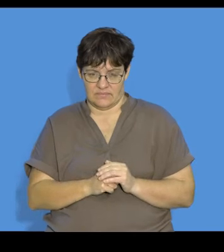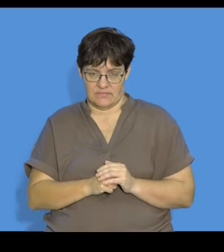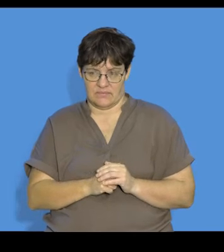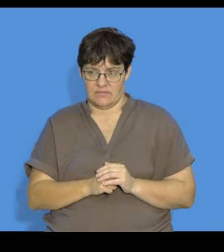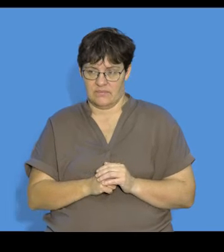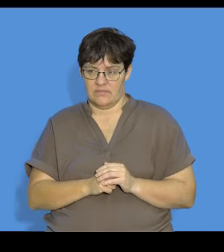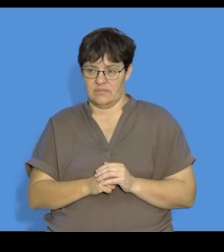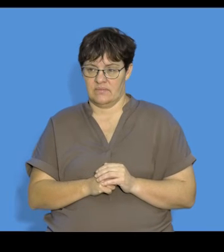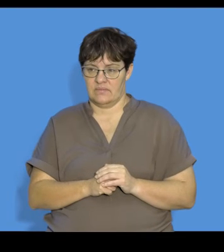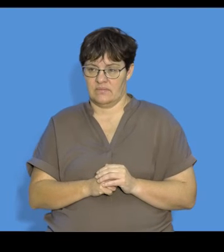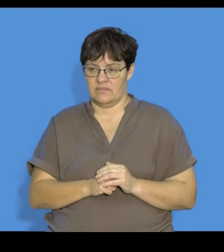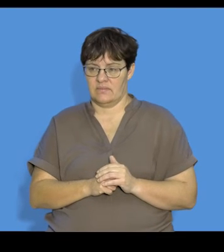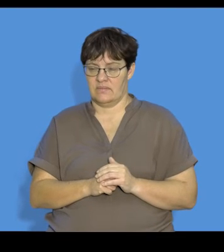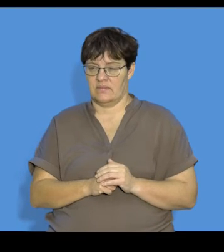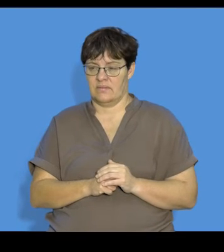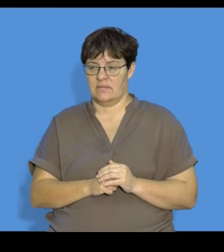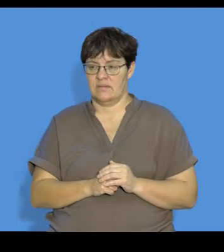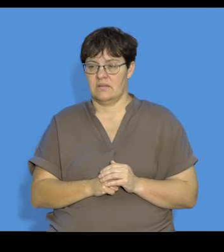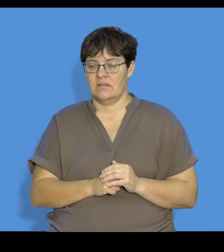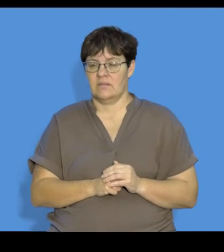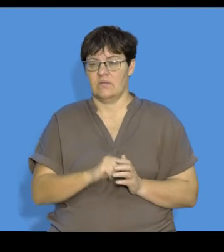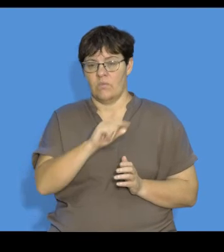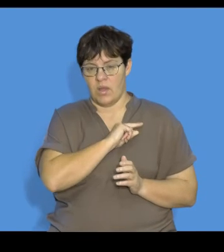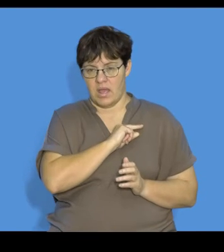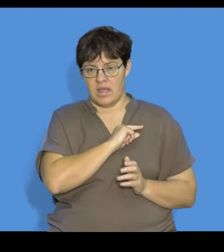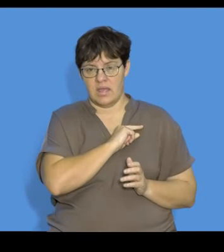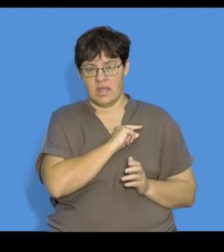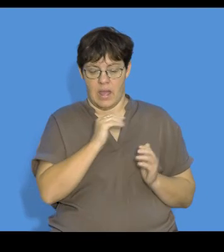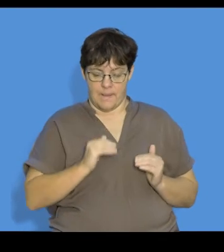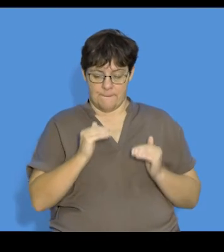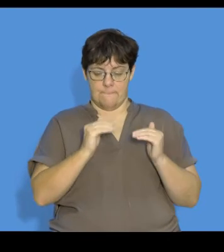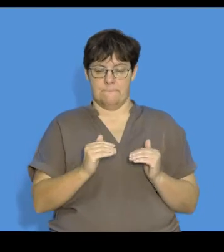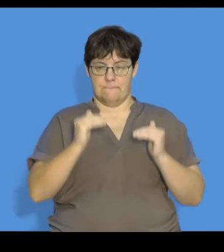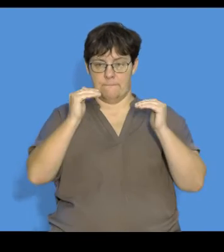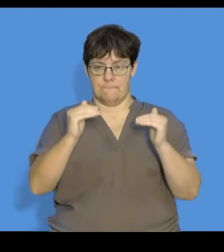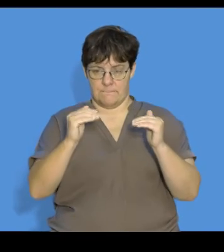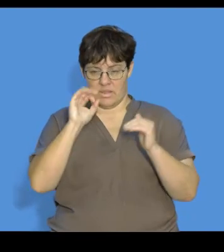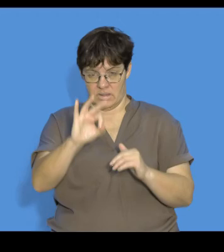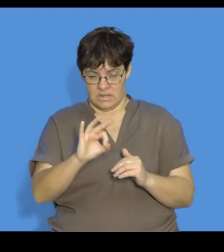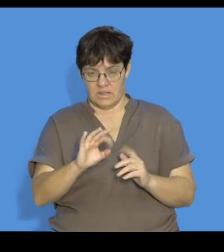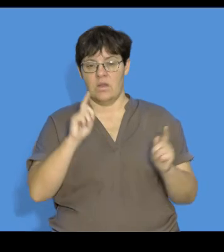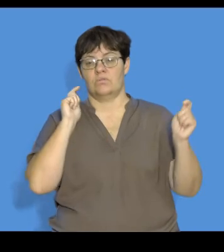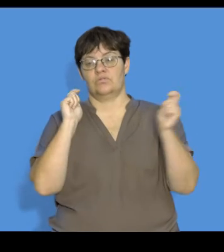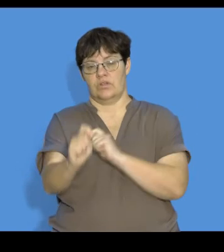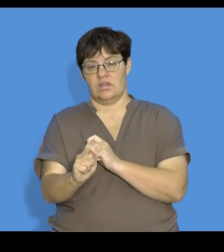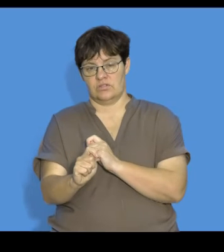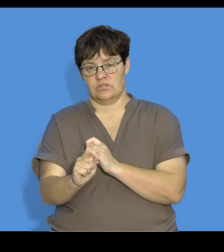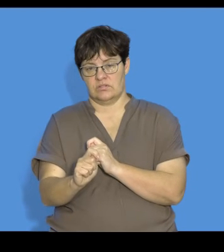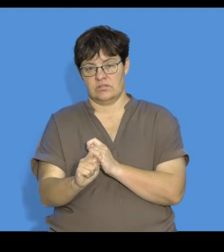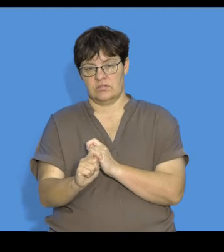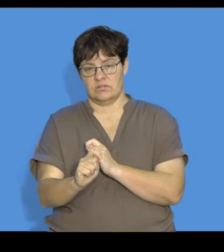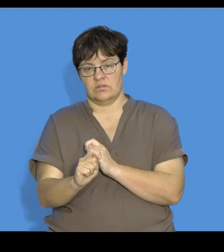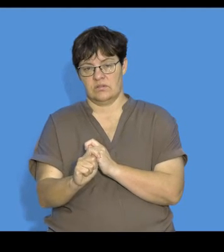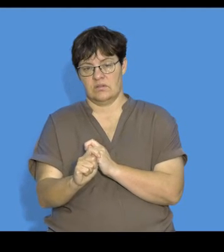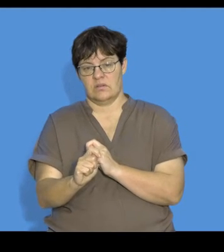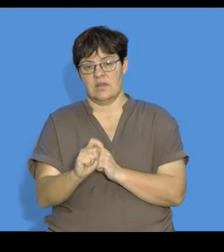become in the negative axis. But because we moved it 3 units up, it then changed